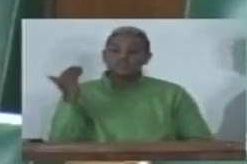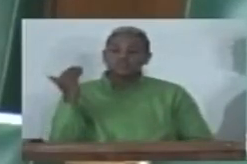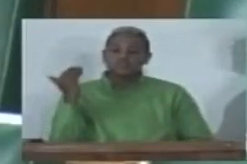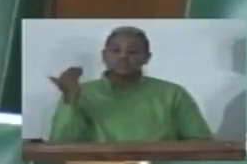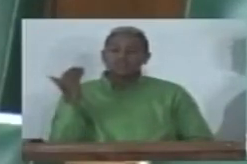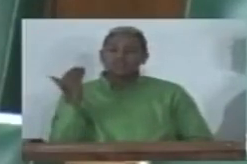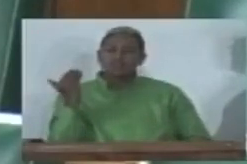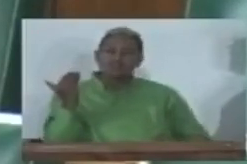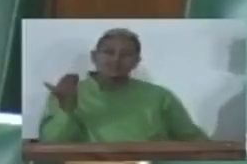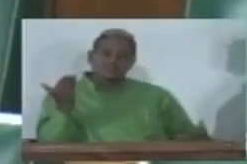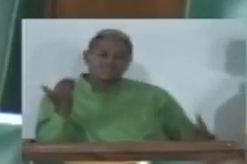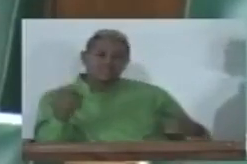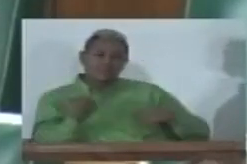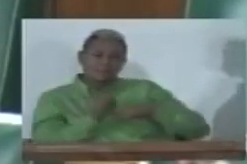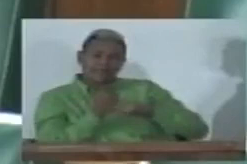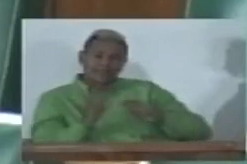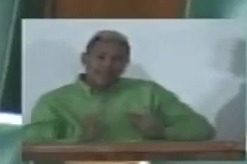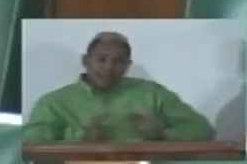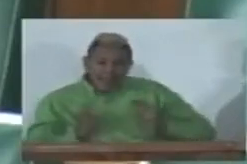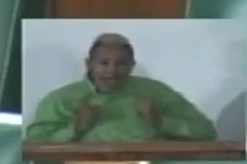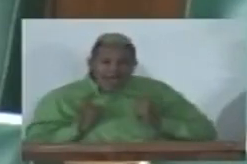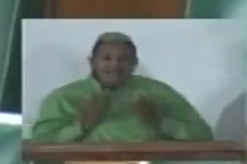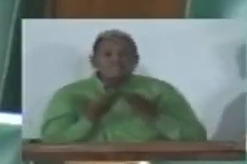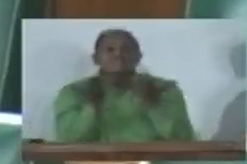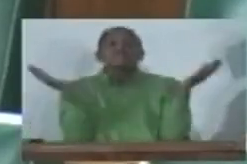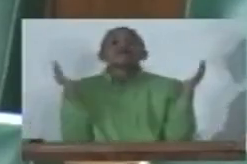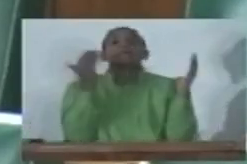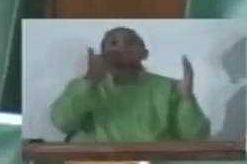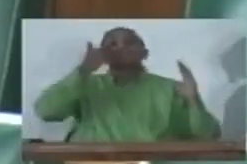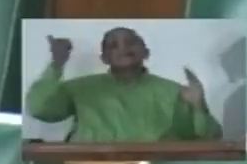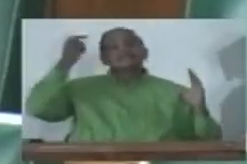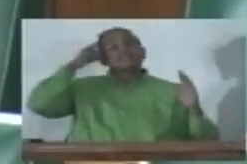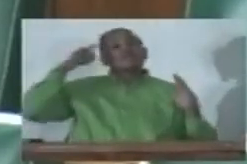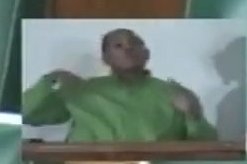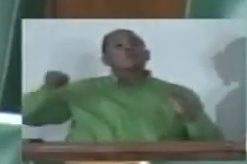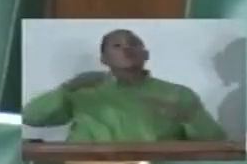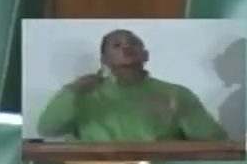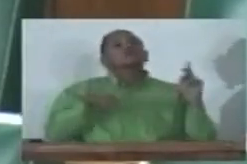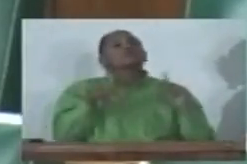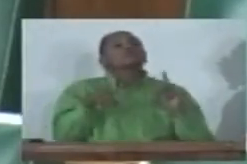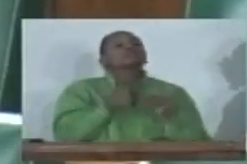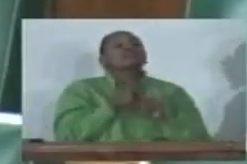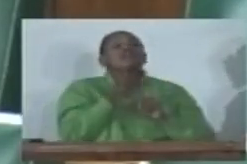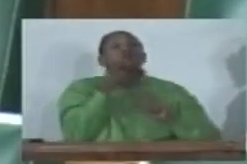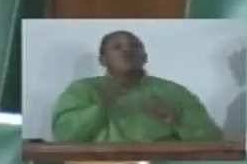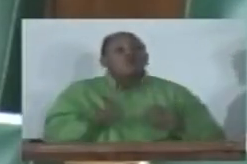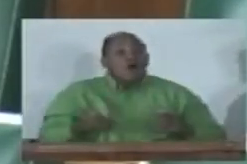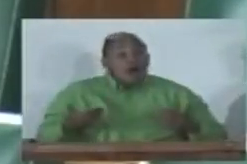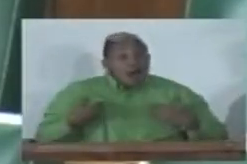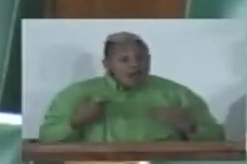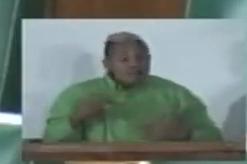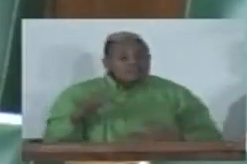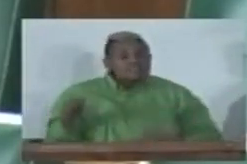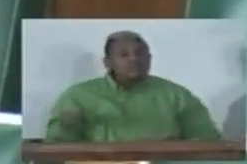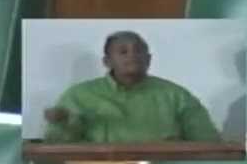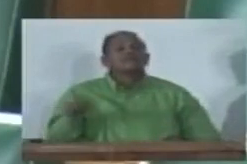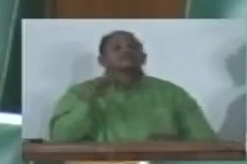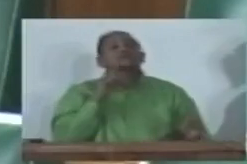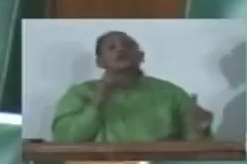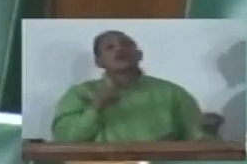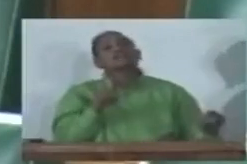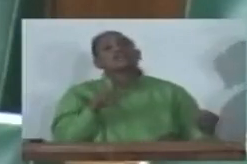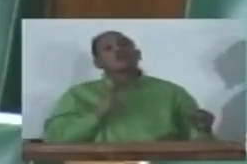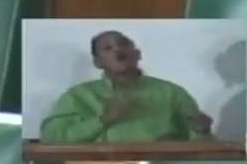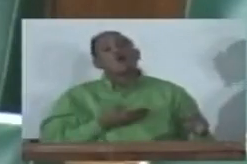and let us make the life better for those persons living with disability attending